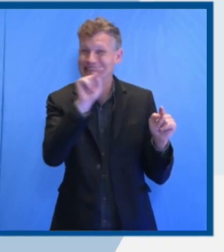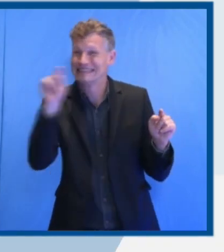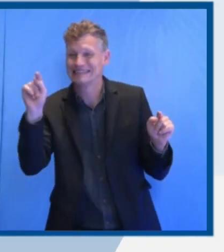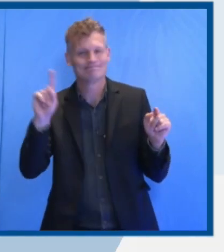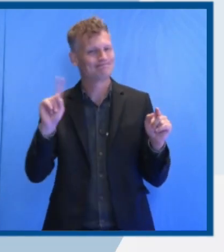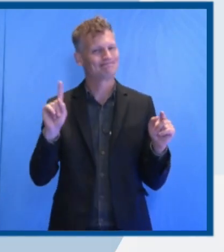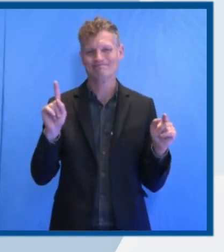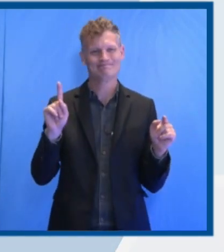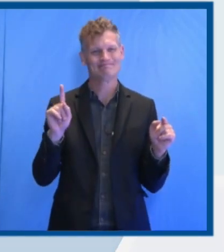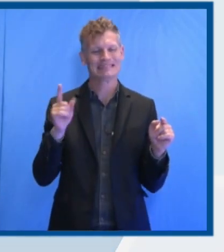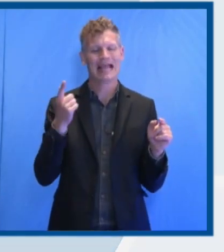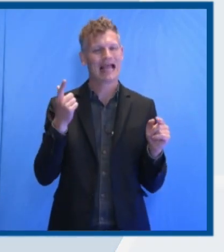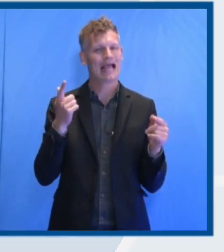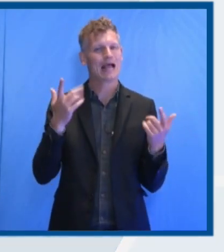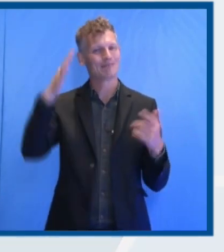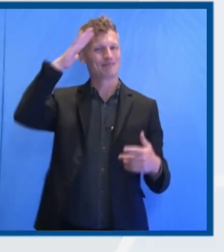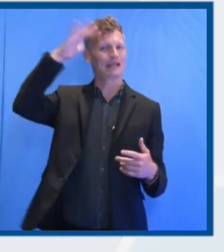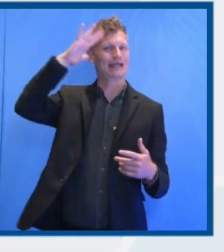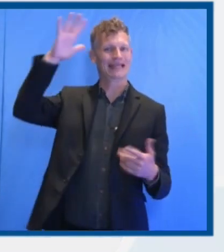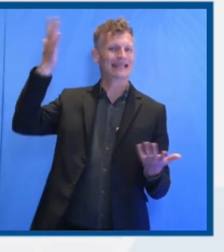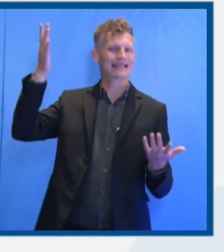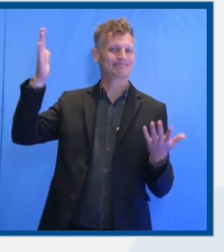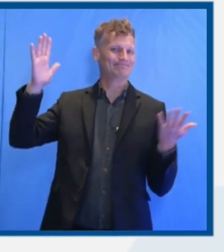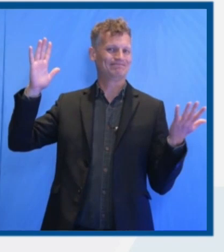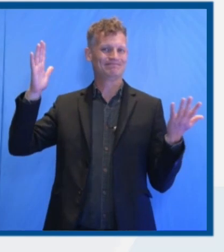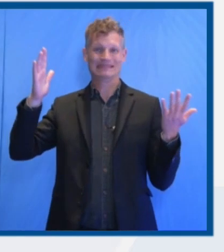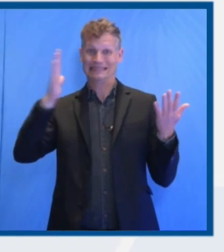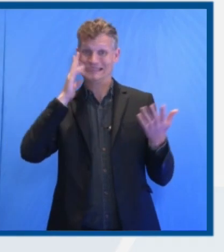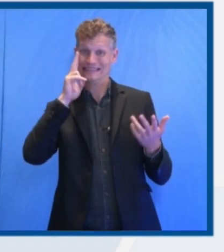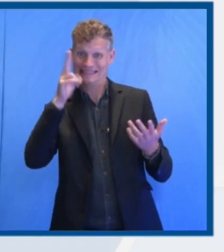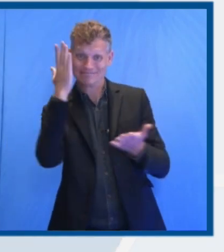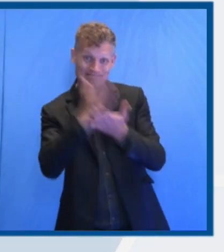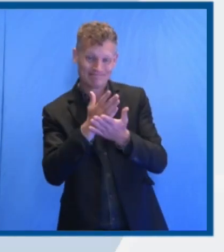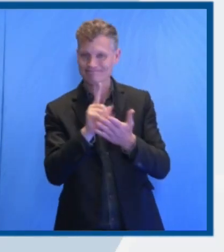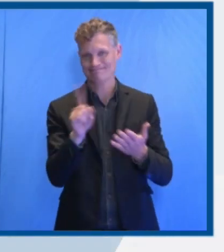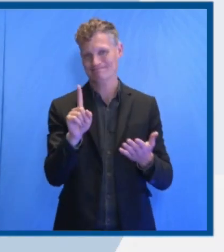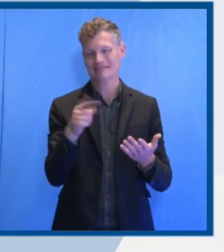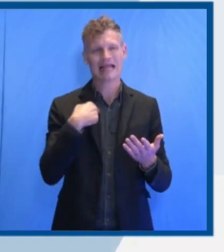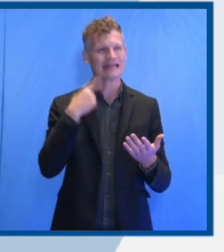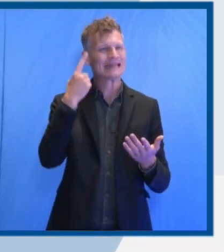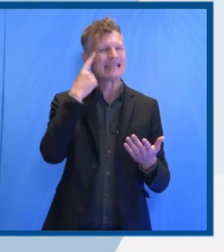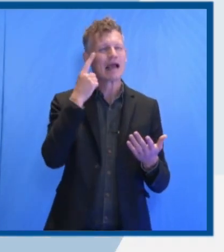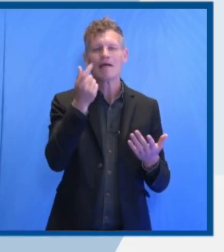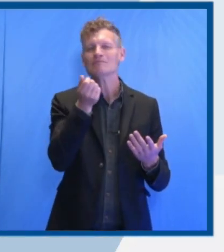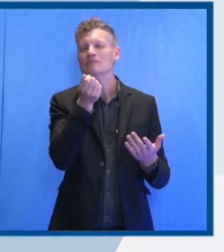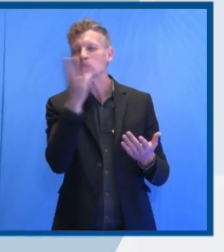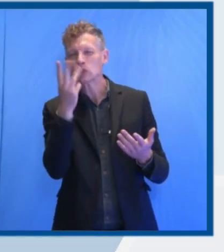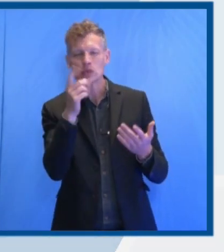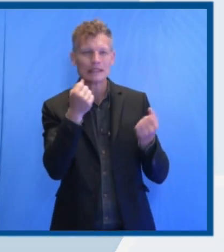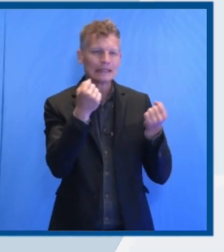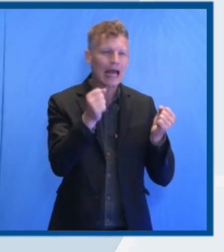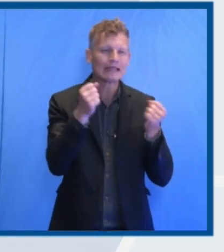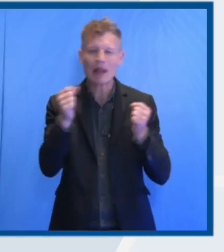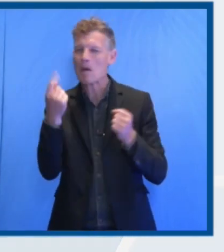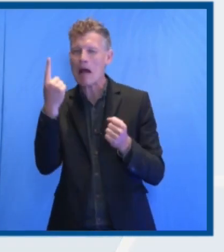attempts, notably not ACTS ourselves, but Risico, I think, in the Philippines was trying to do this. But it's